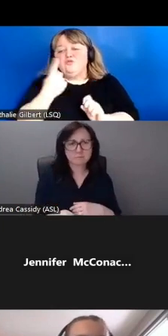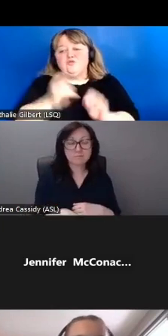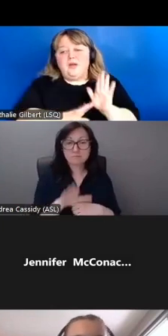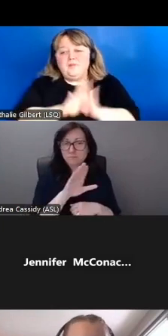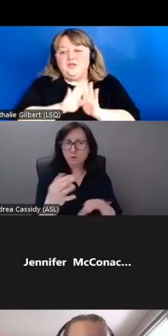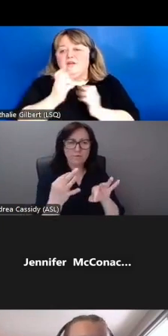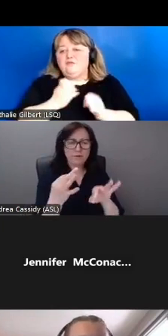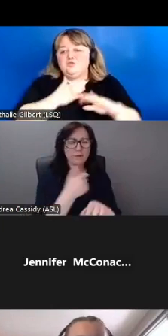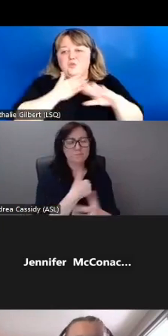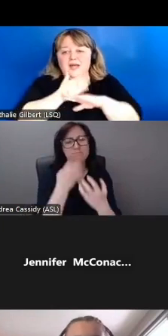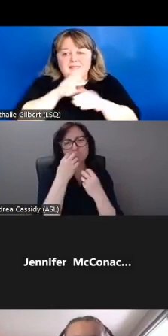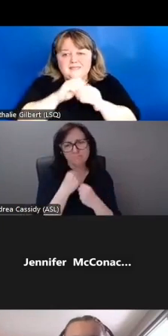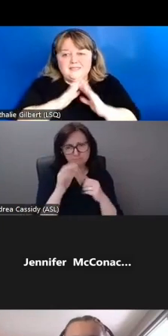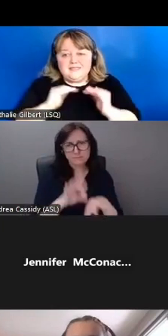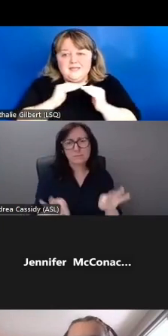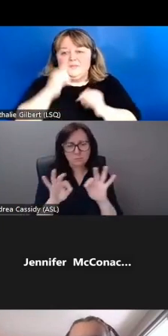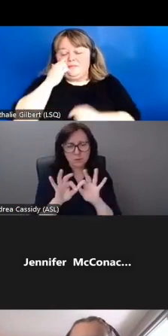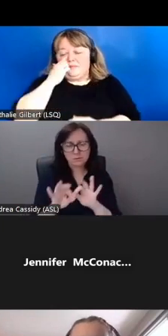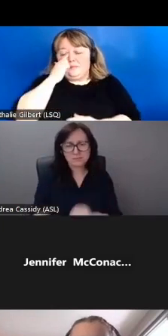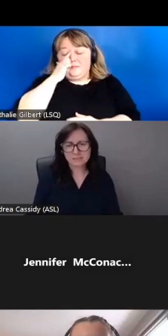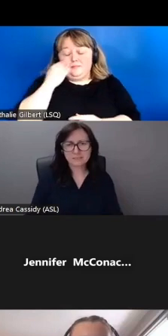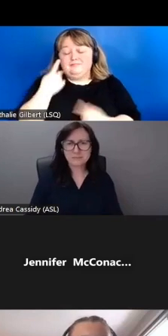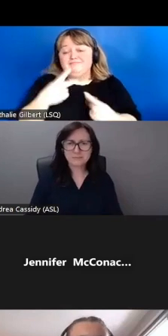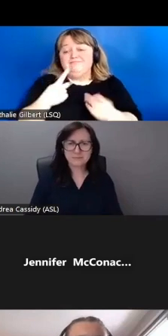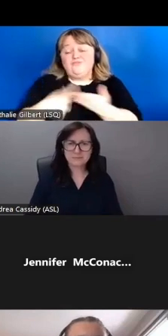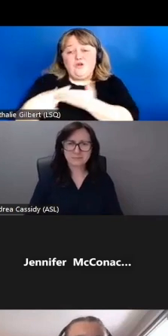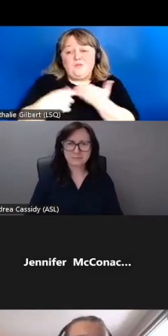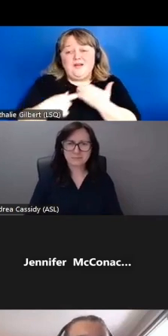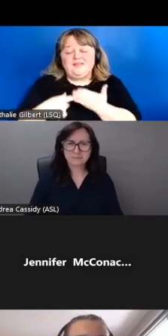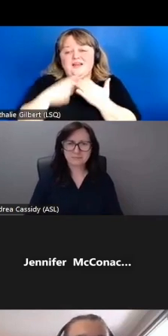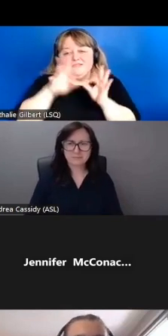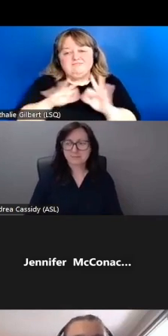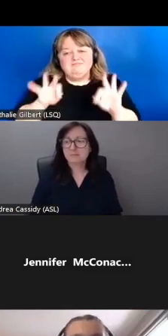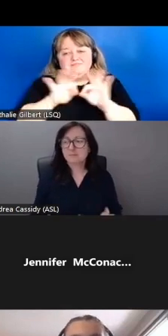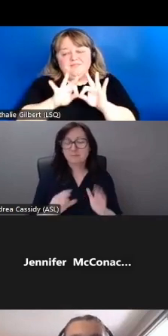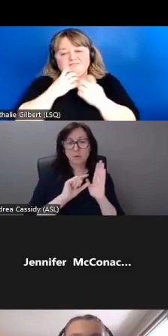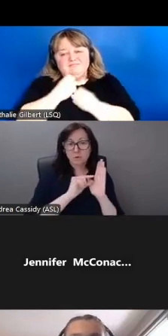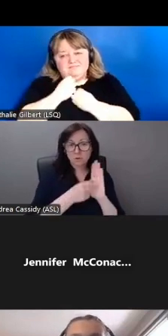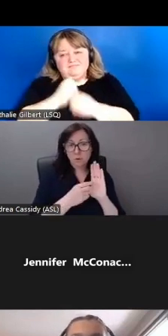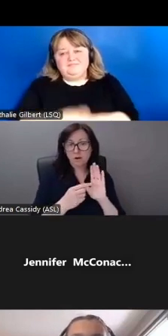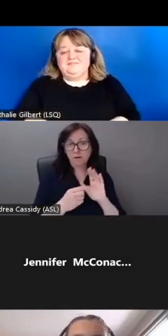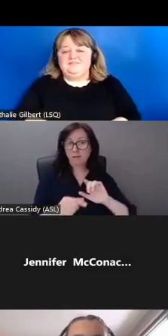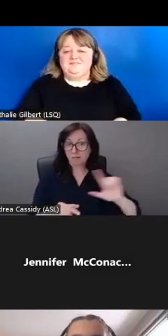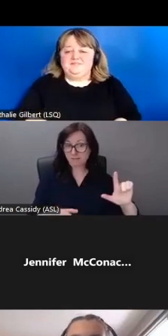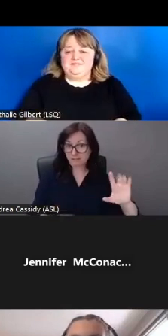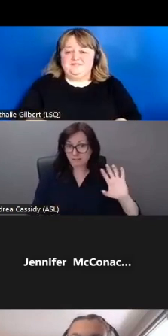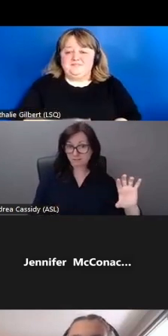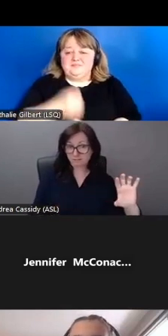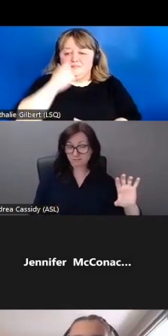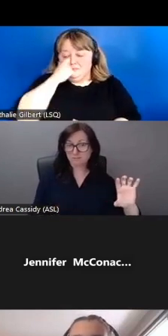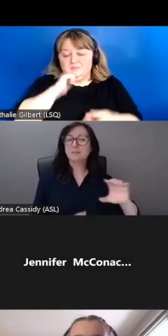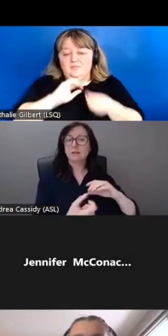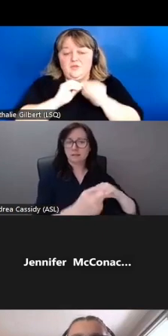feedback very seriously and entirely in good faith. So the QR code on the left will go to an